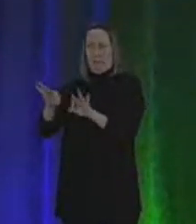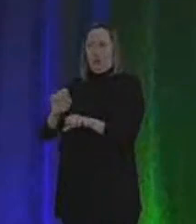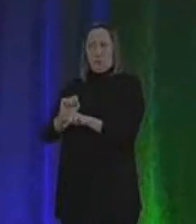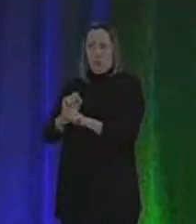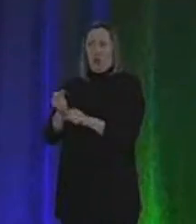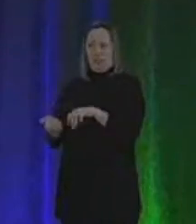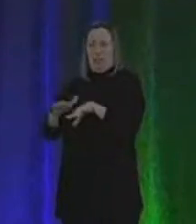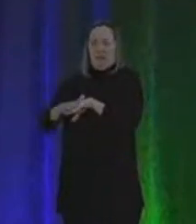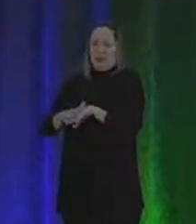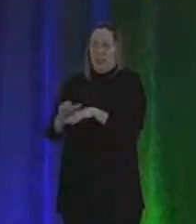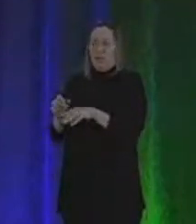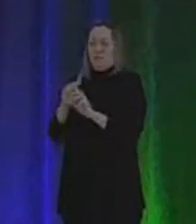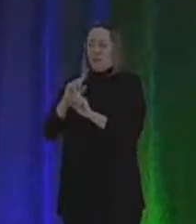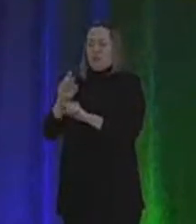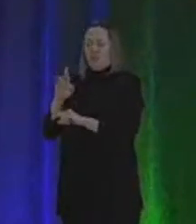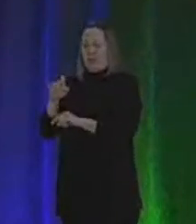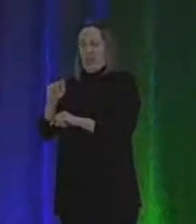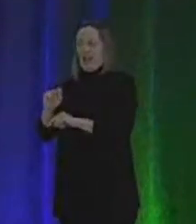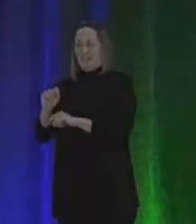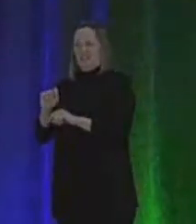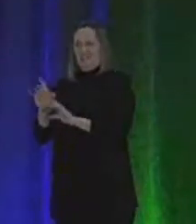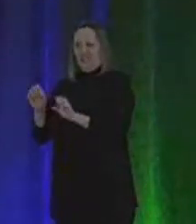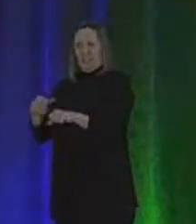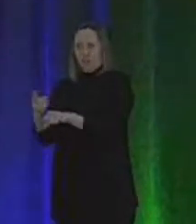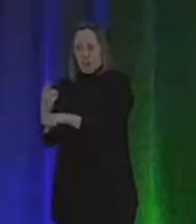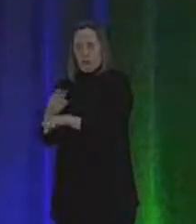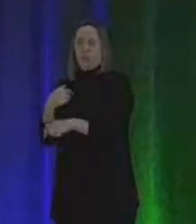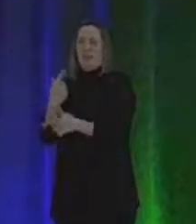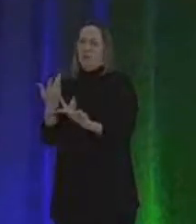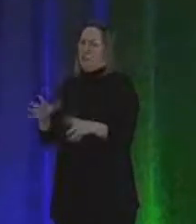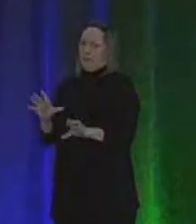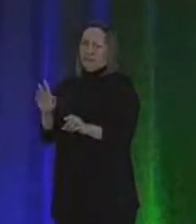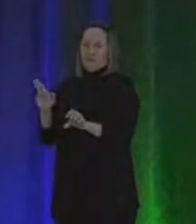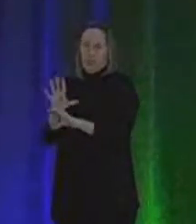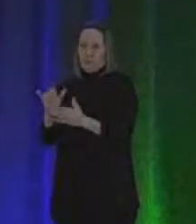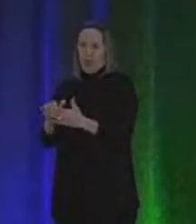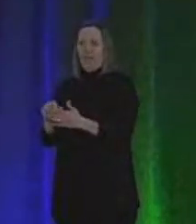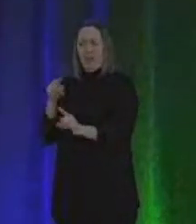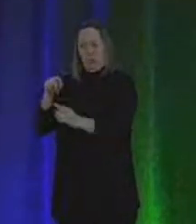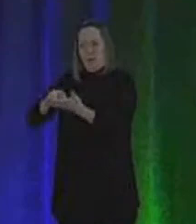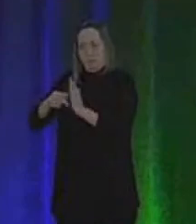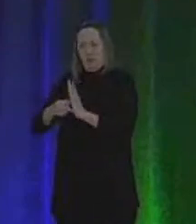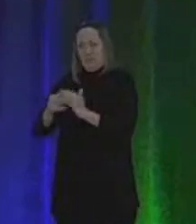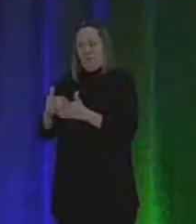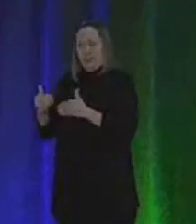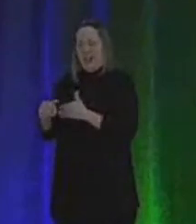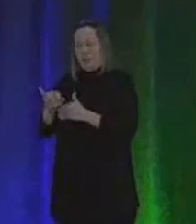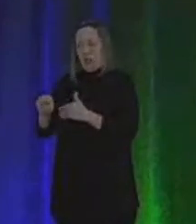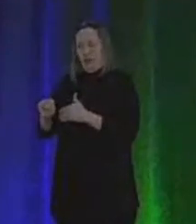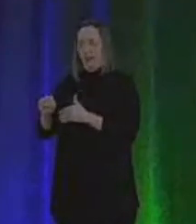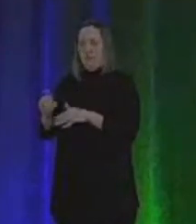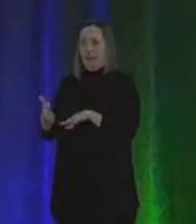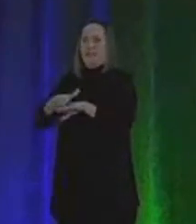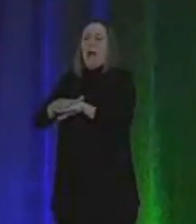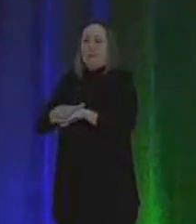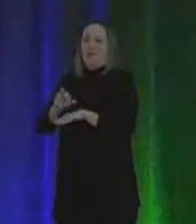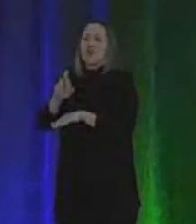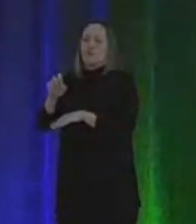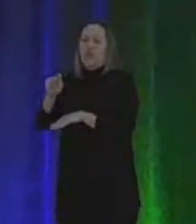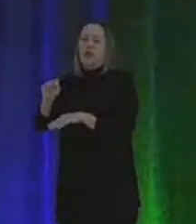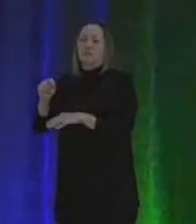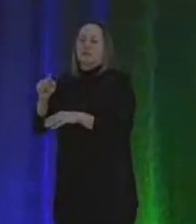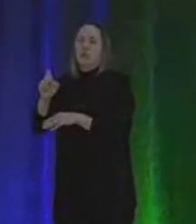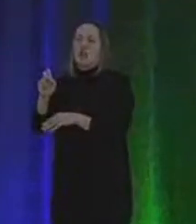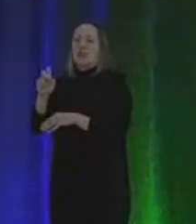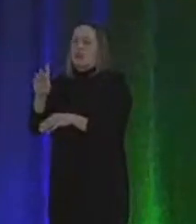build on top of these React primitives and take advantage of them. And we've done that very intentionally with the Next.js app router built on top of React server